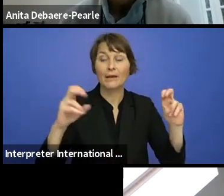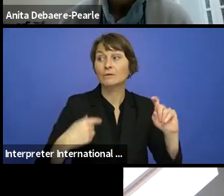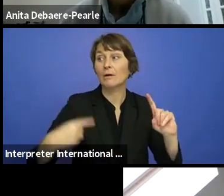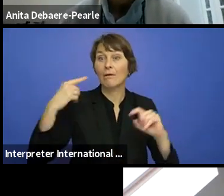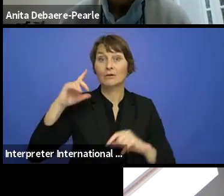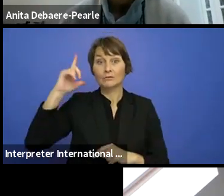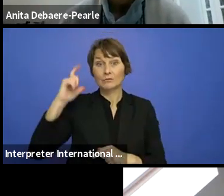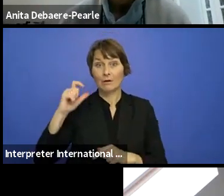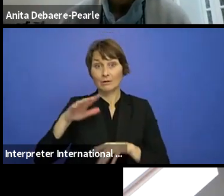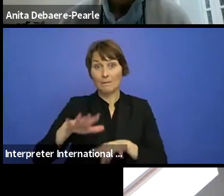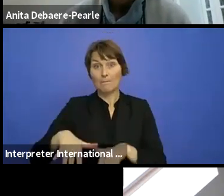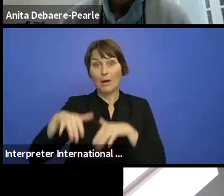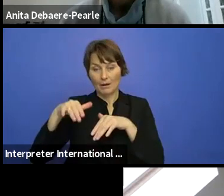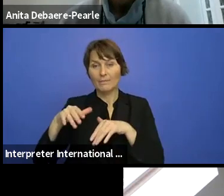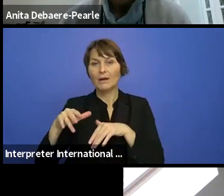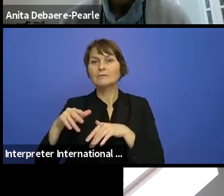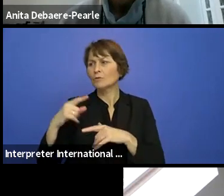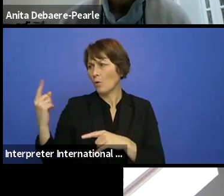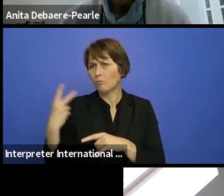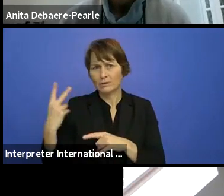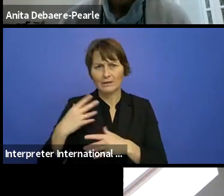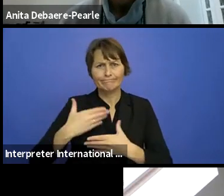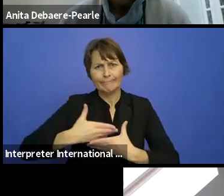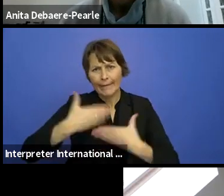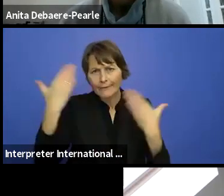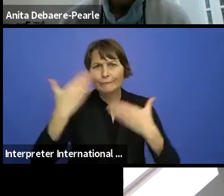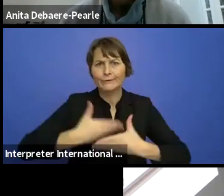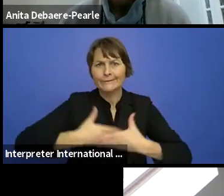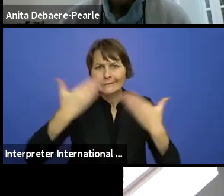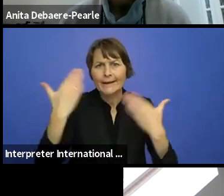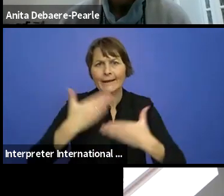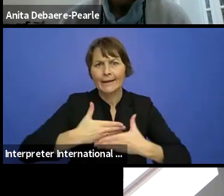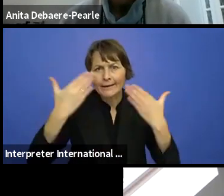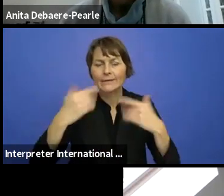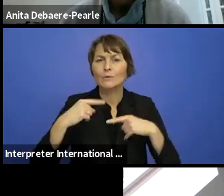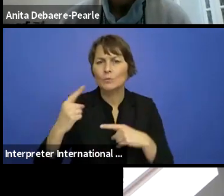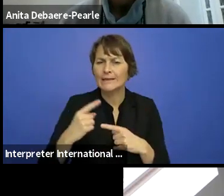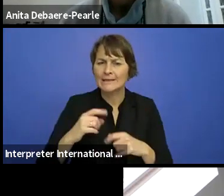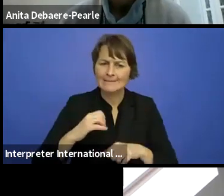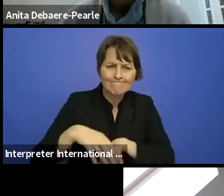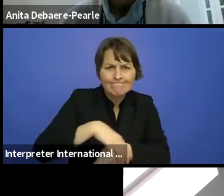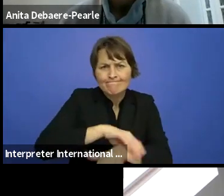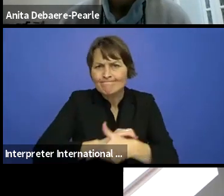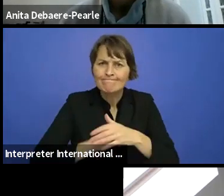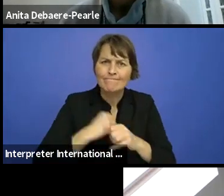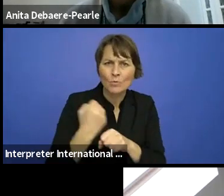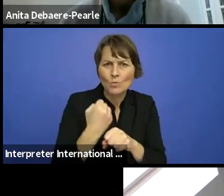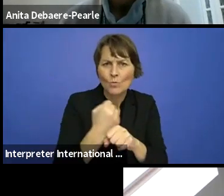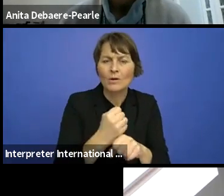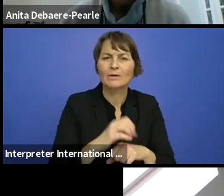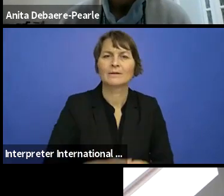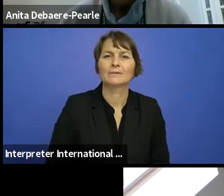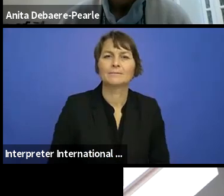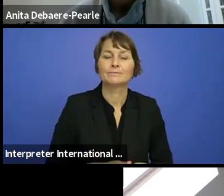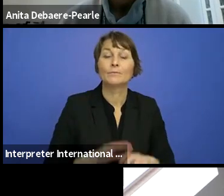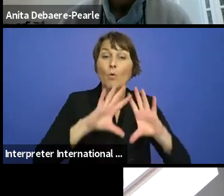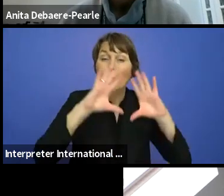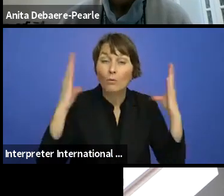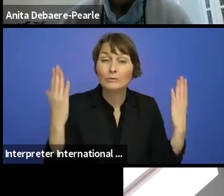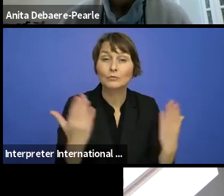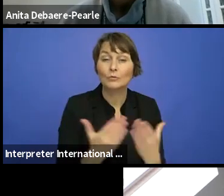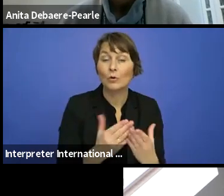European level, we work every day to increase the importance of the green transition. Today, 30% in the